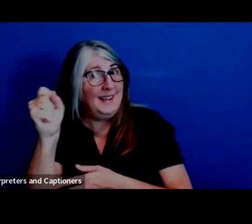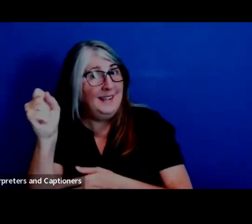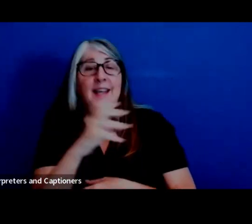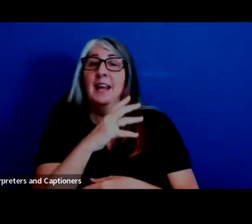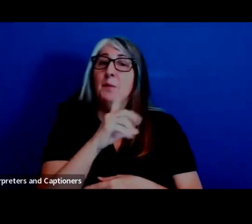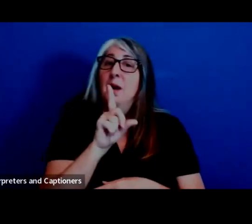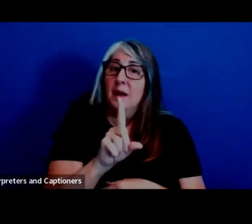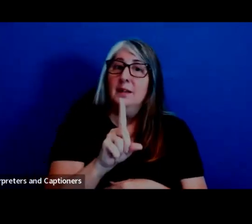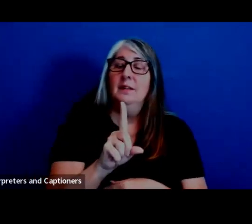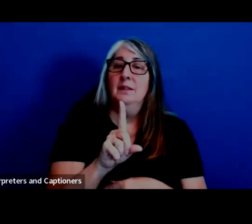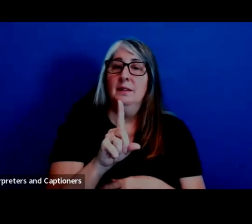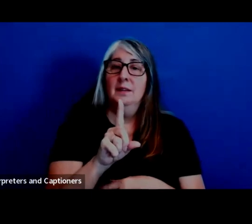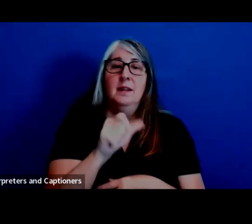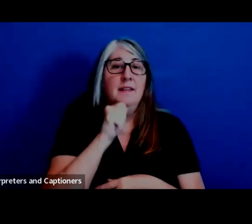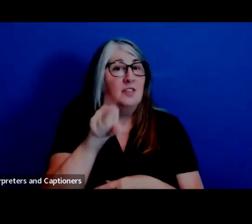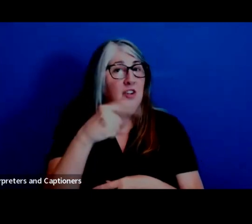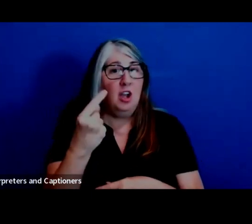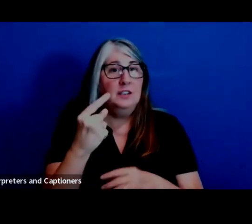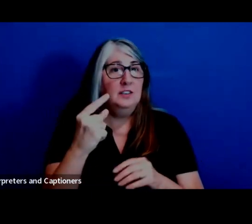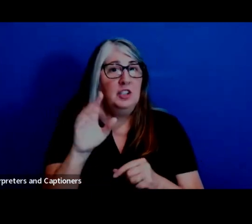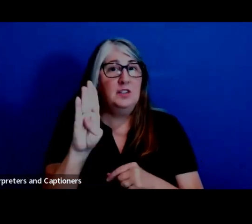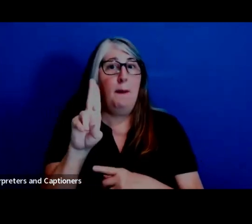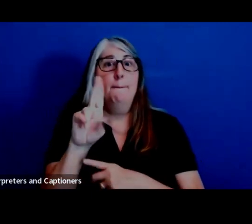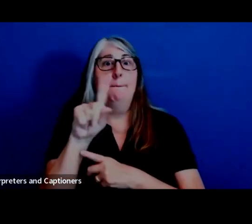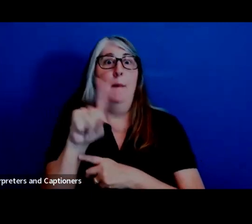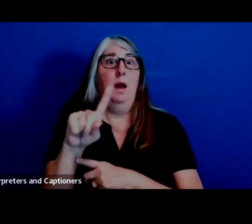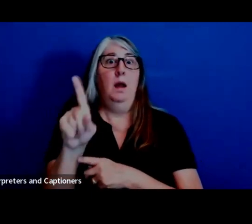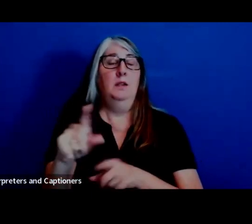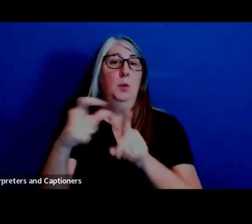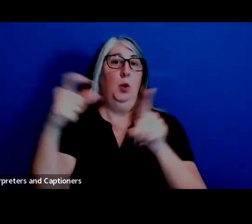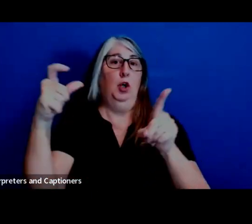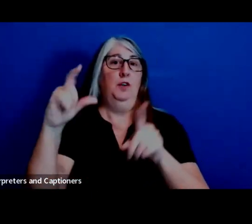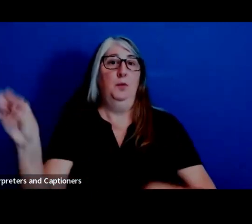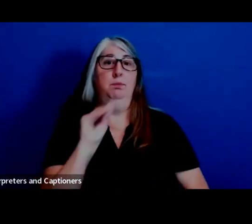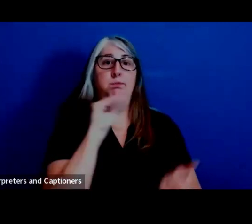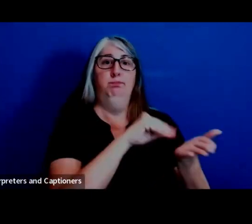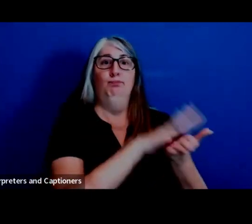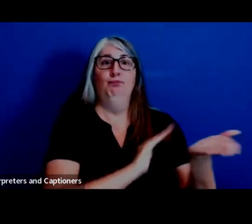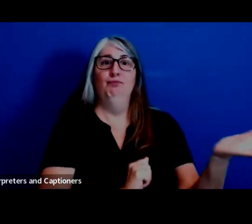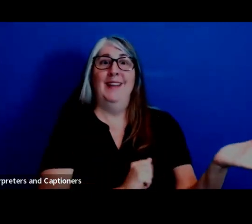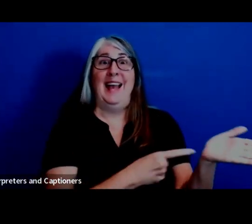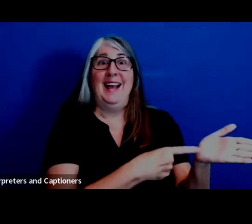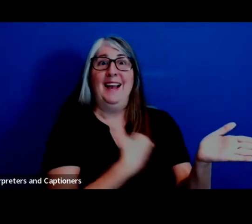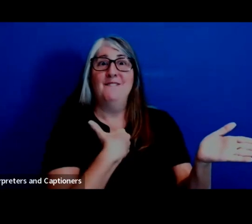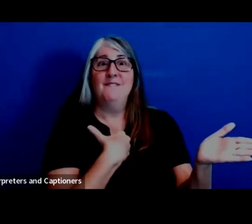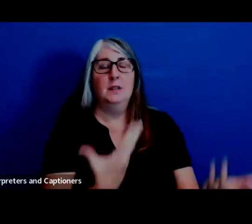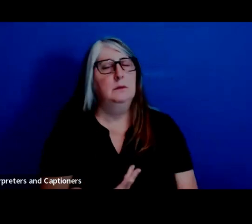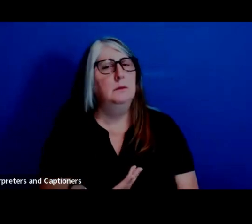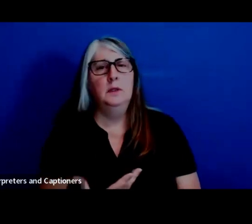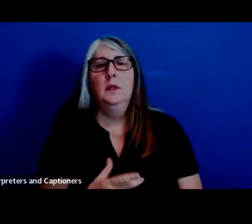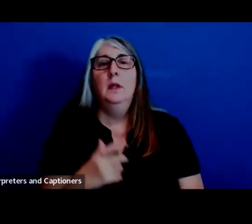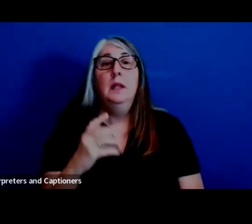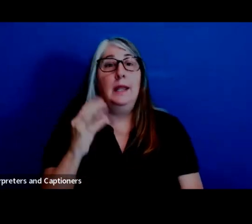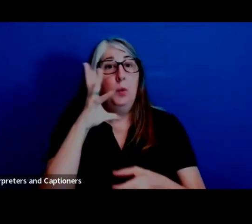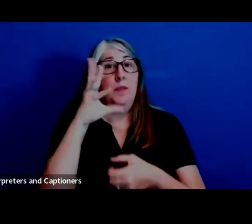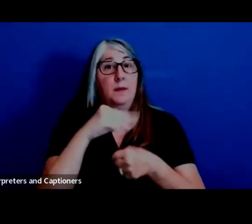another buzzword. So often in like grants, in just things that people are showing to their funders